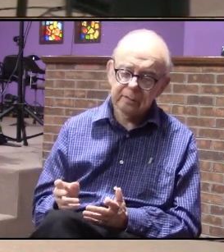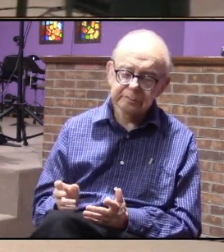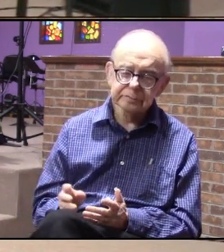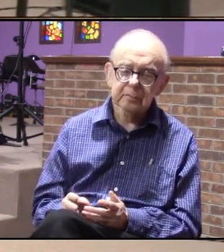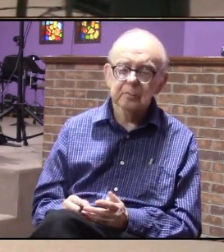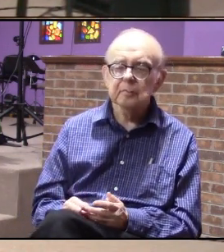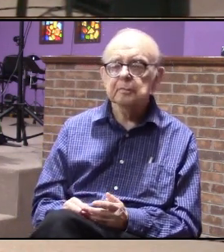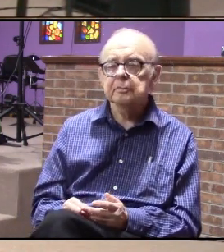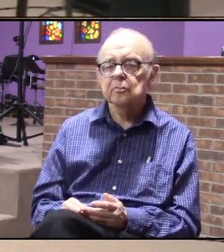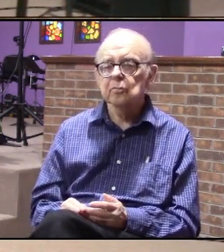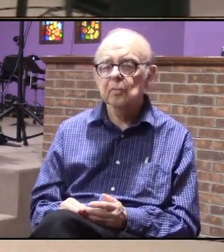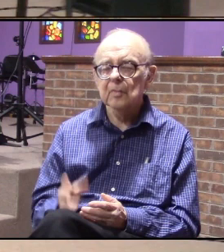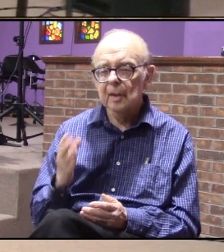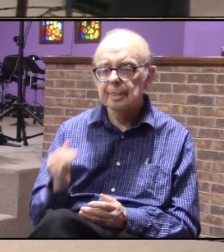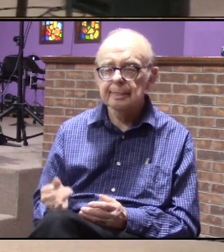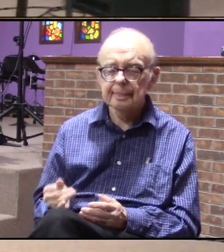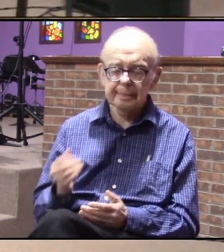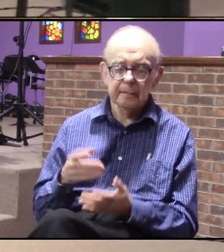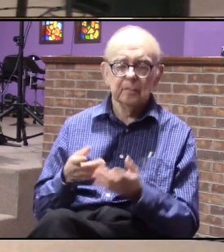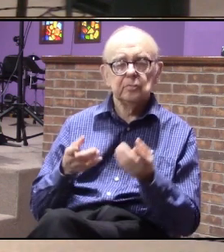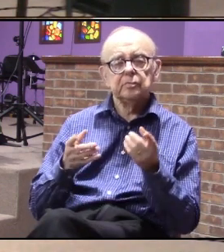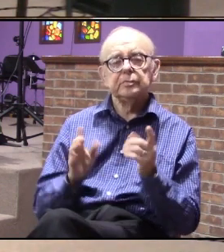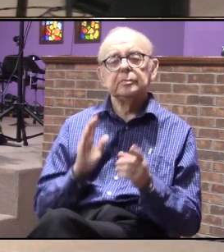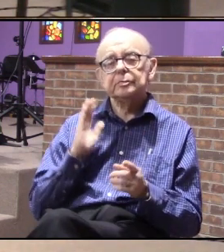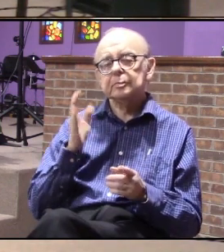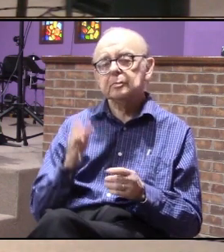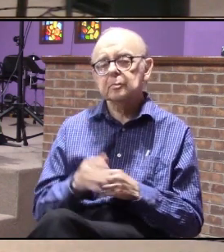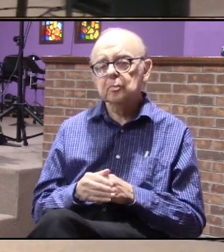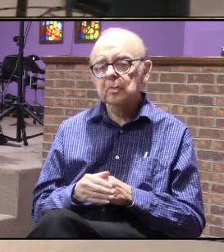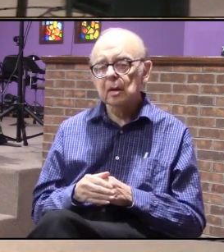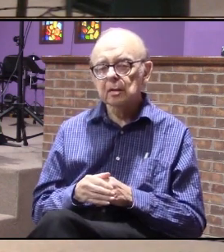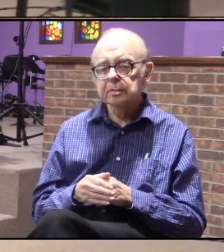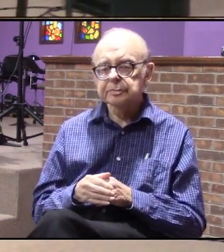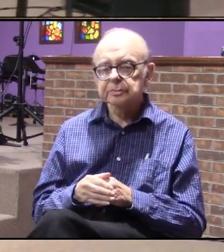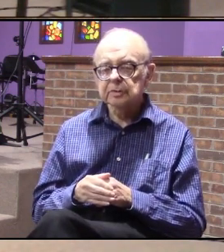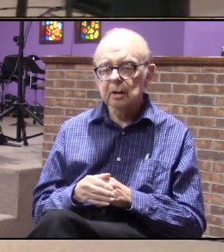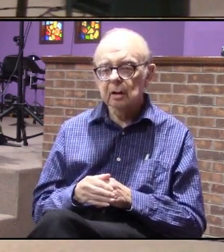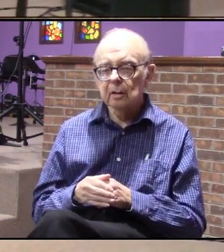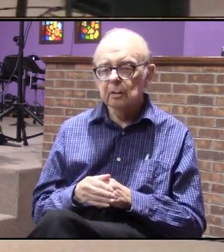at. Because what's going to happen?